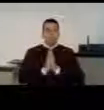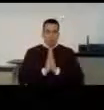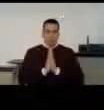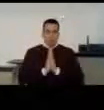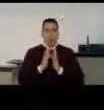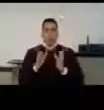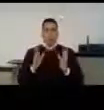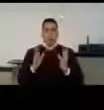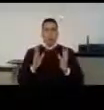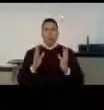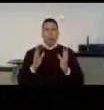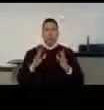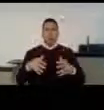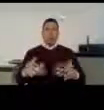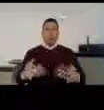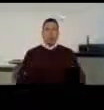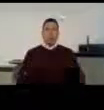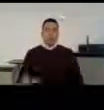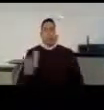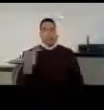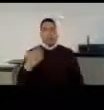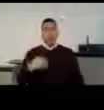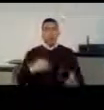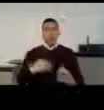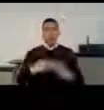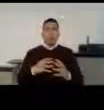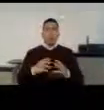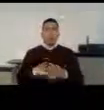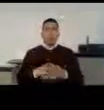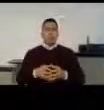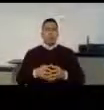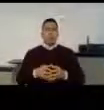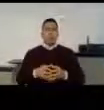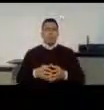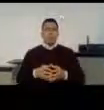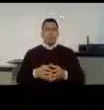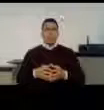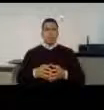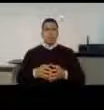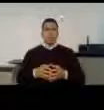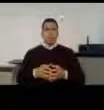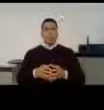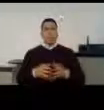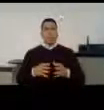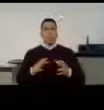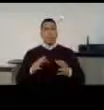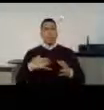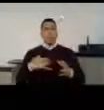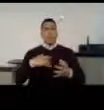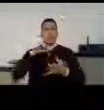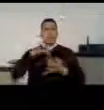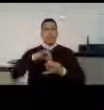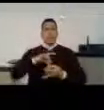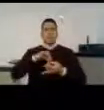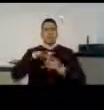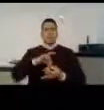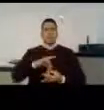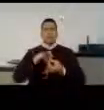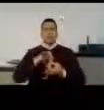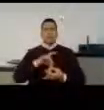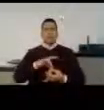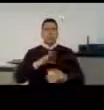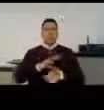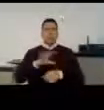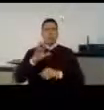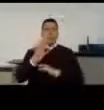time to pray. If you don't pray, use that time to meditate. And I just use that time to center in